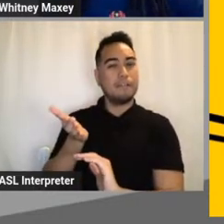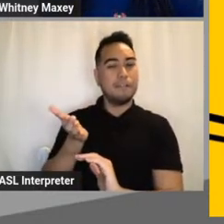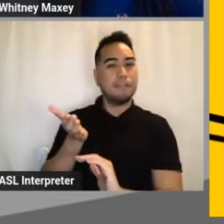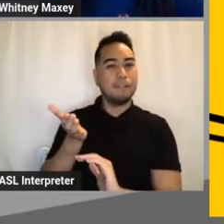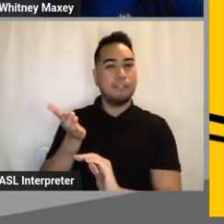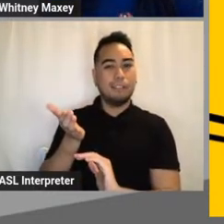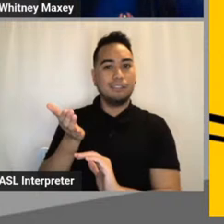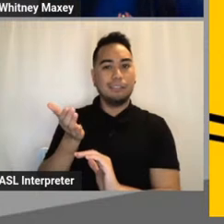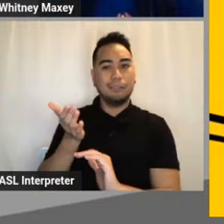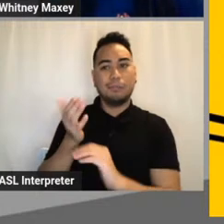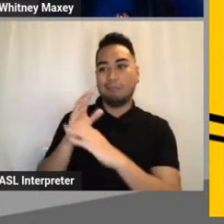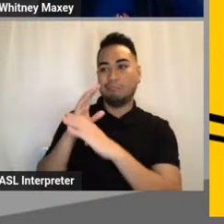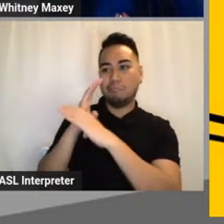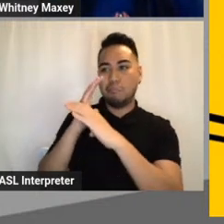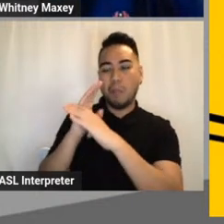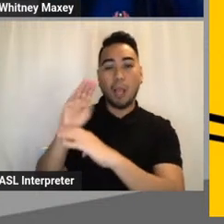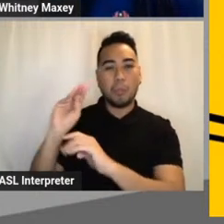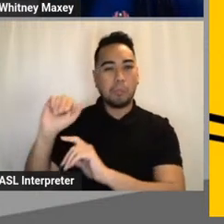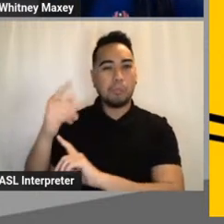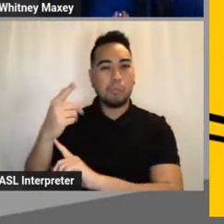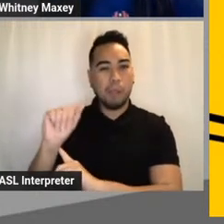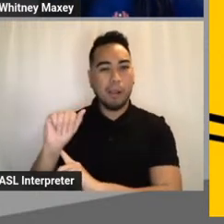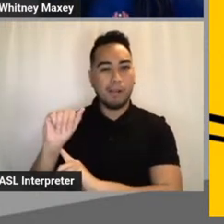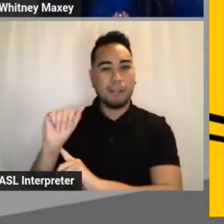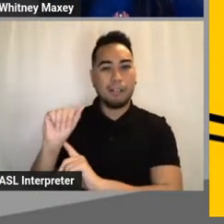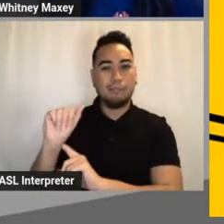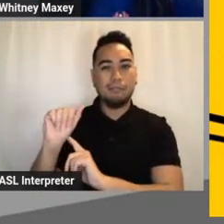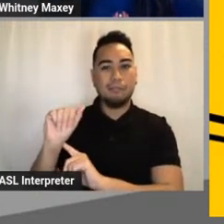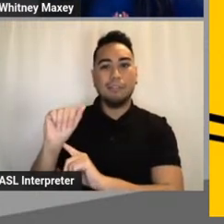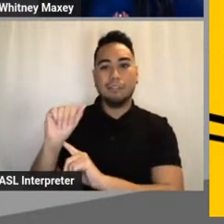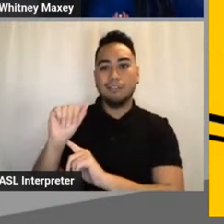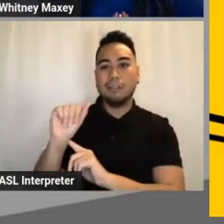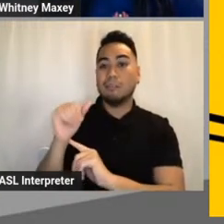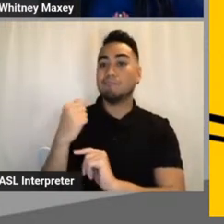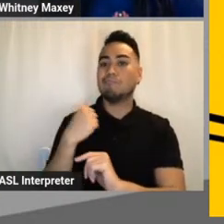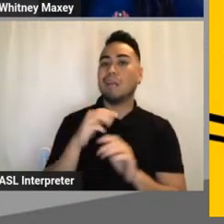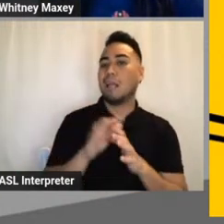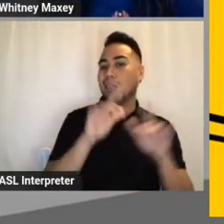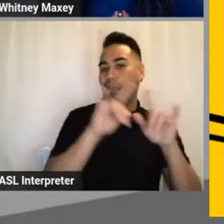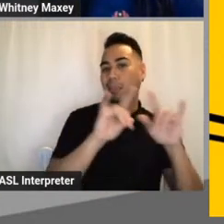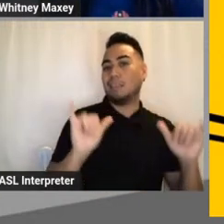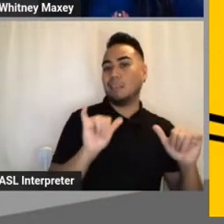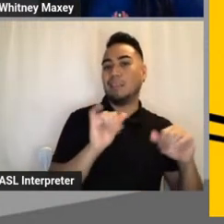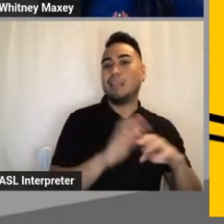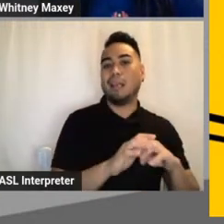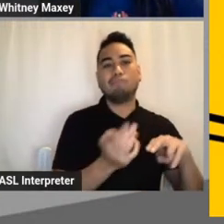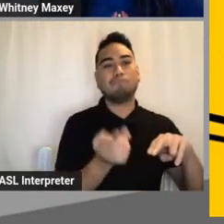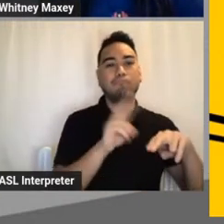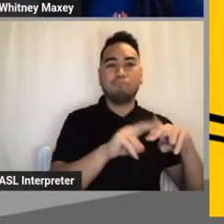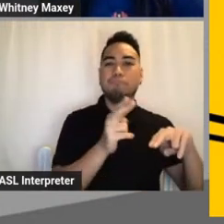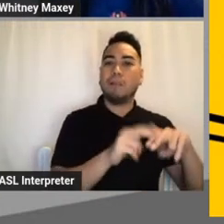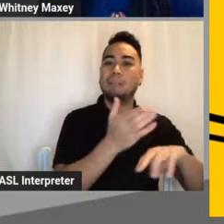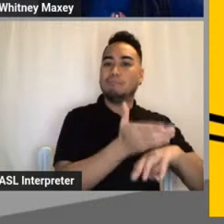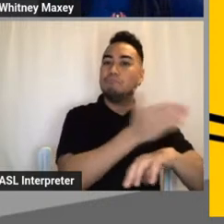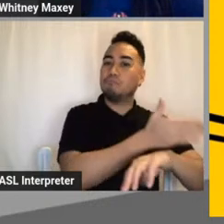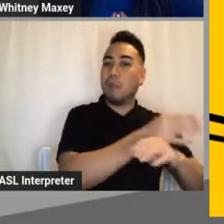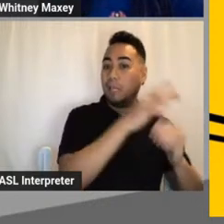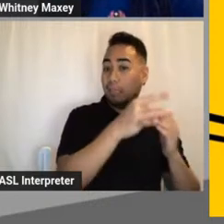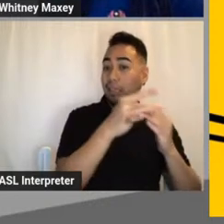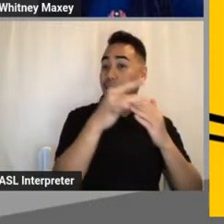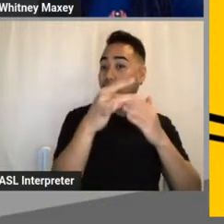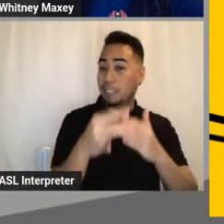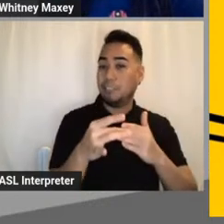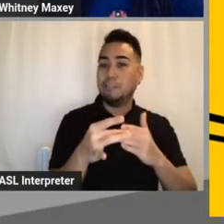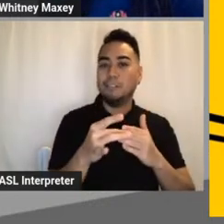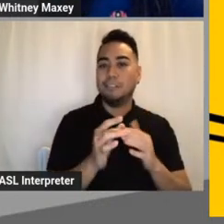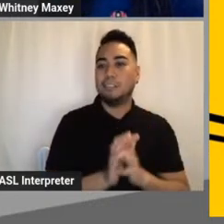block MAGA through the broad front, we're also building and strengthening progressive leadership. We're expanding our multiracial,